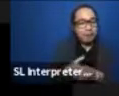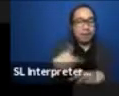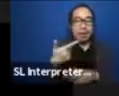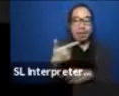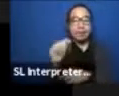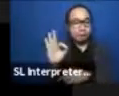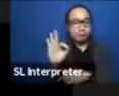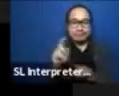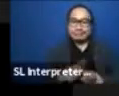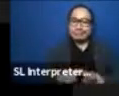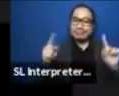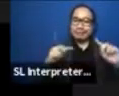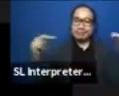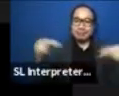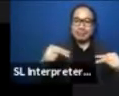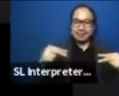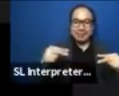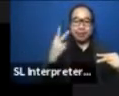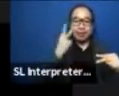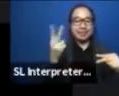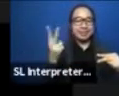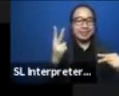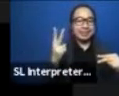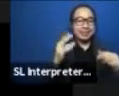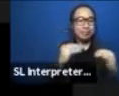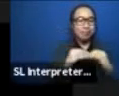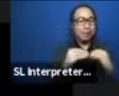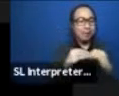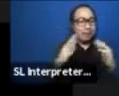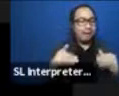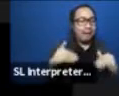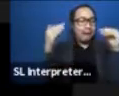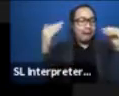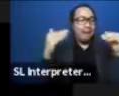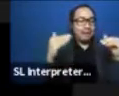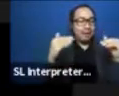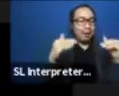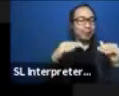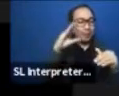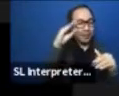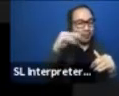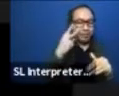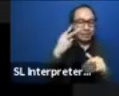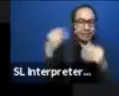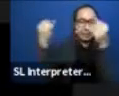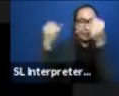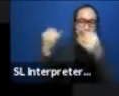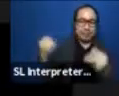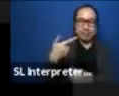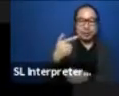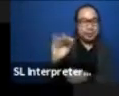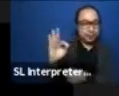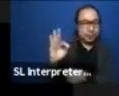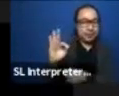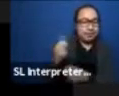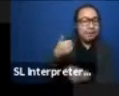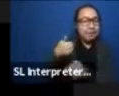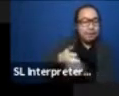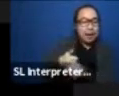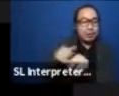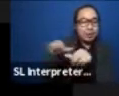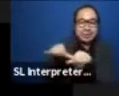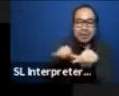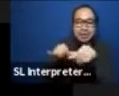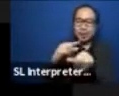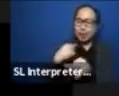in marriage is much higher among men. The image of the girlfriend would be around standards of certain ideals of